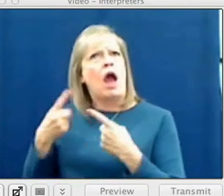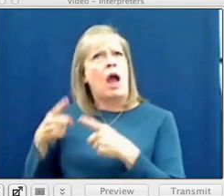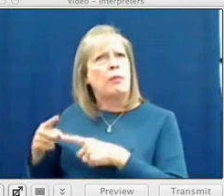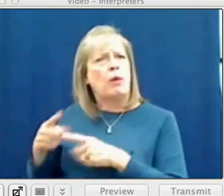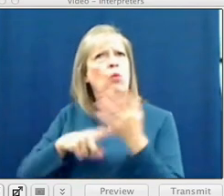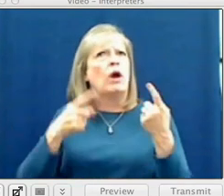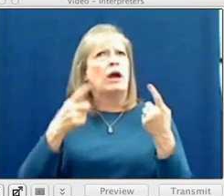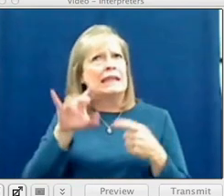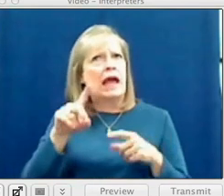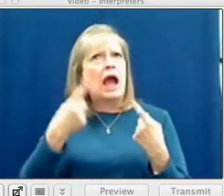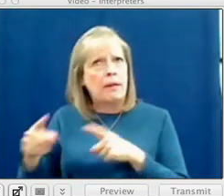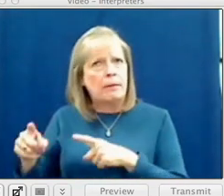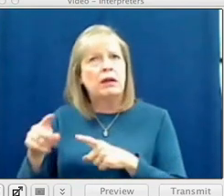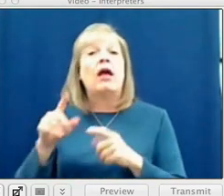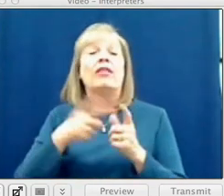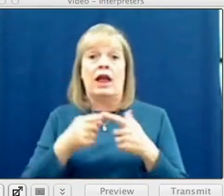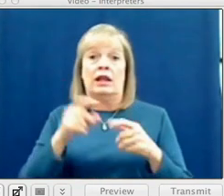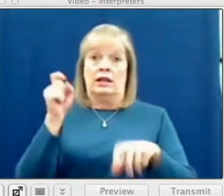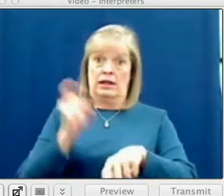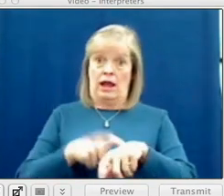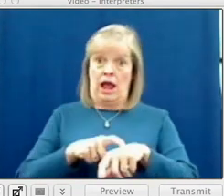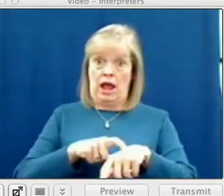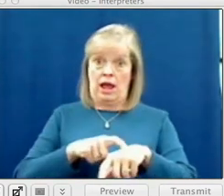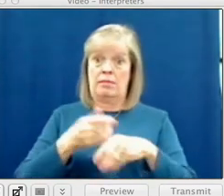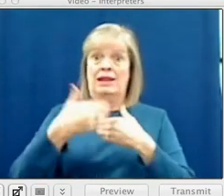reflect in practice.